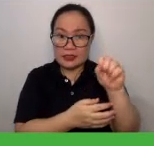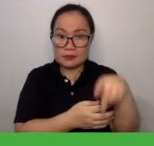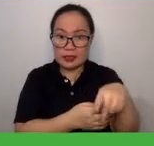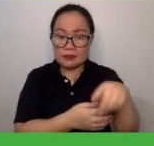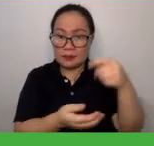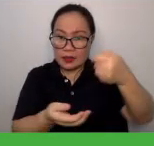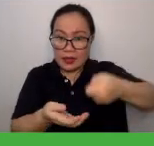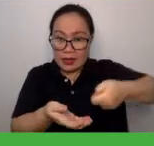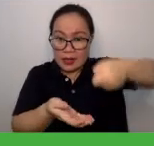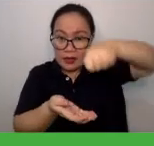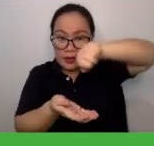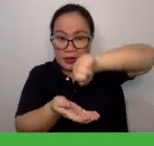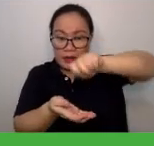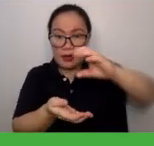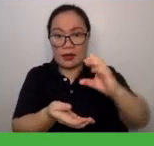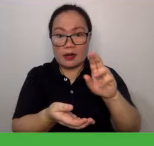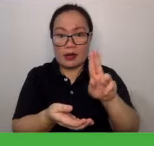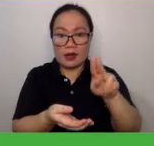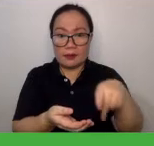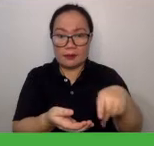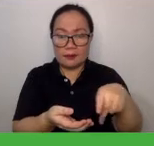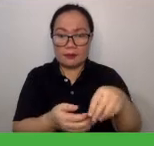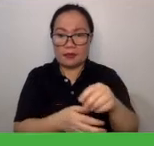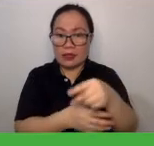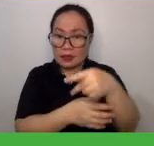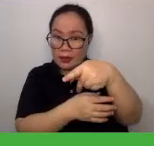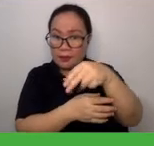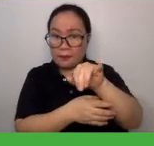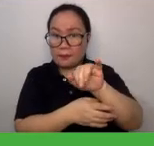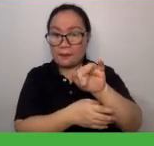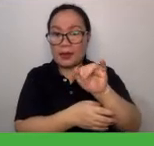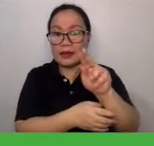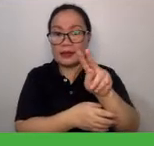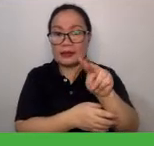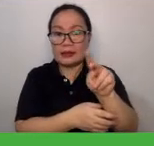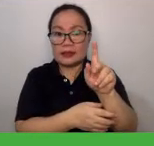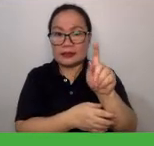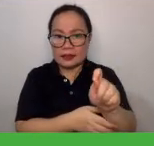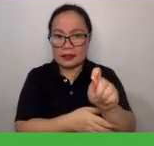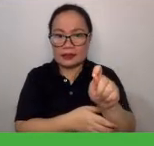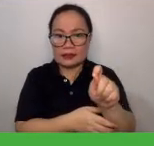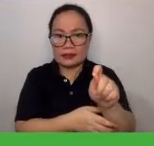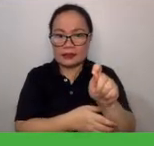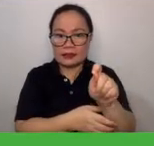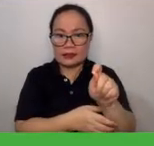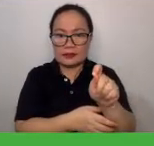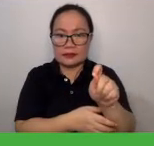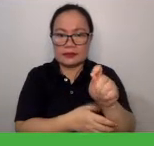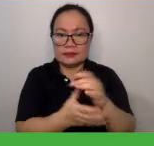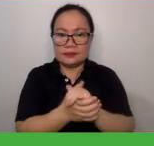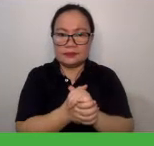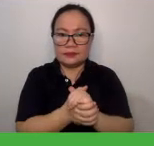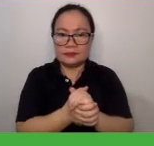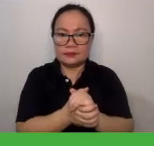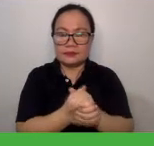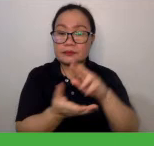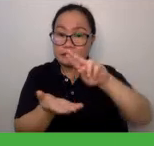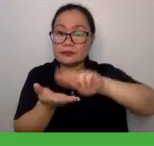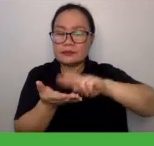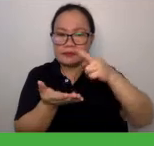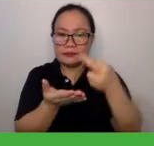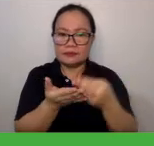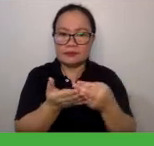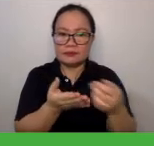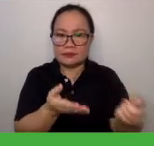natin. So, gaano karami yung amount. Okay? So, ito po yung ginagamit natin. Quarts, tablespoon, ito yung mga